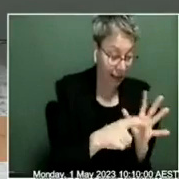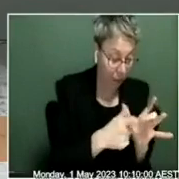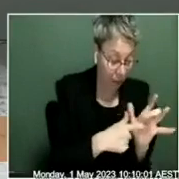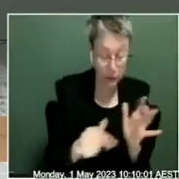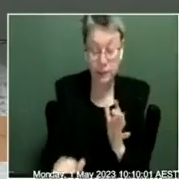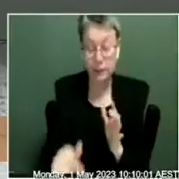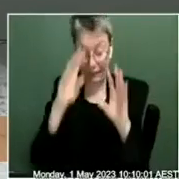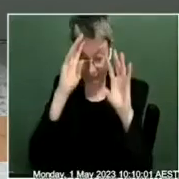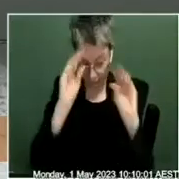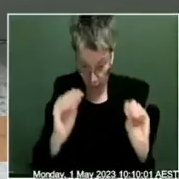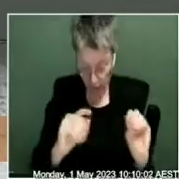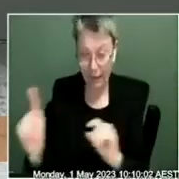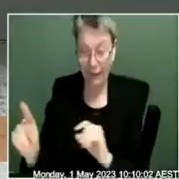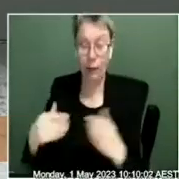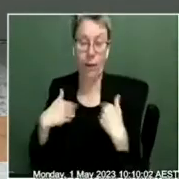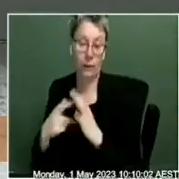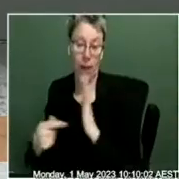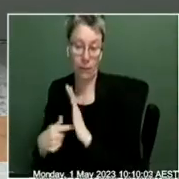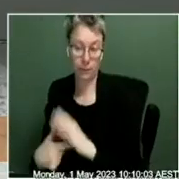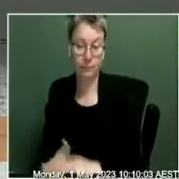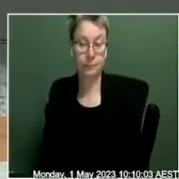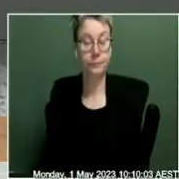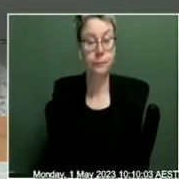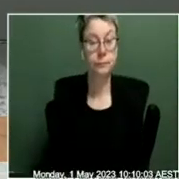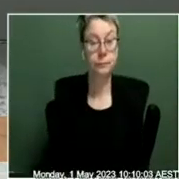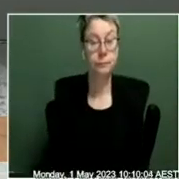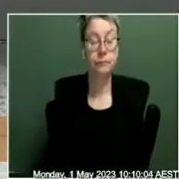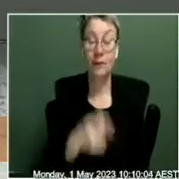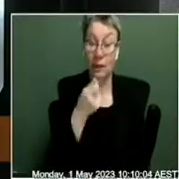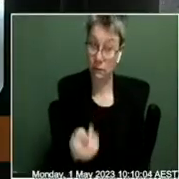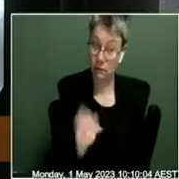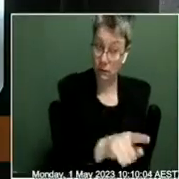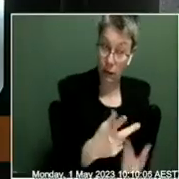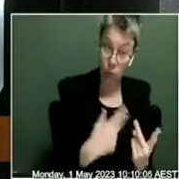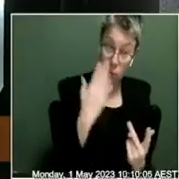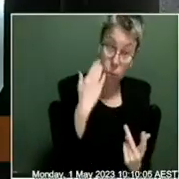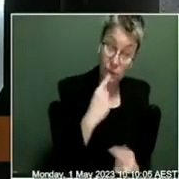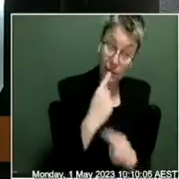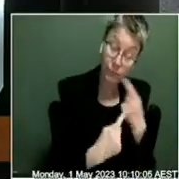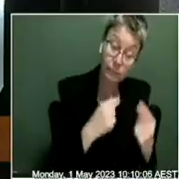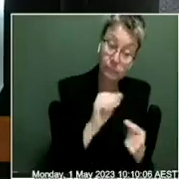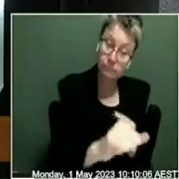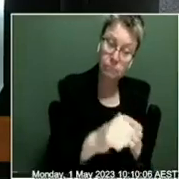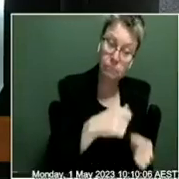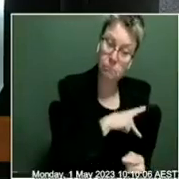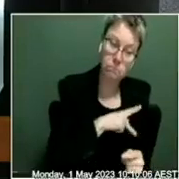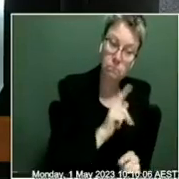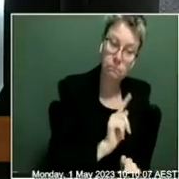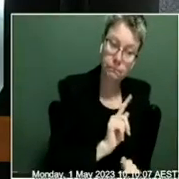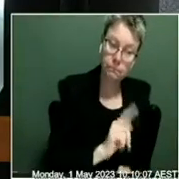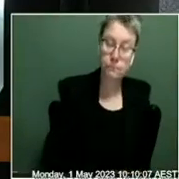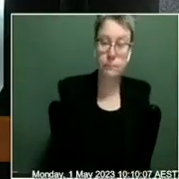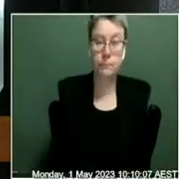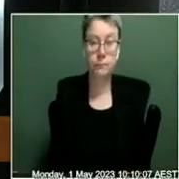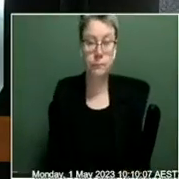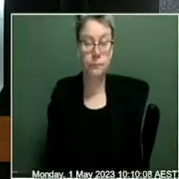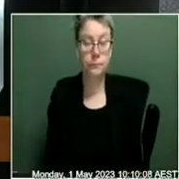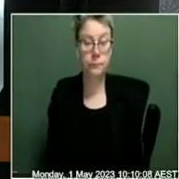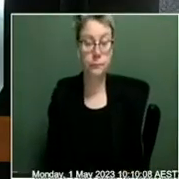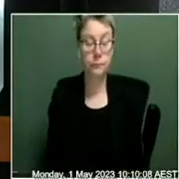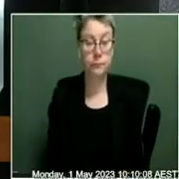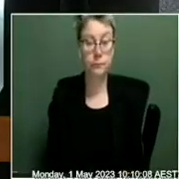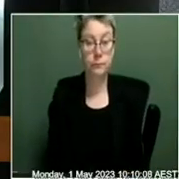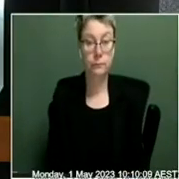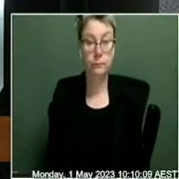your professional background? So I'm the Executive Director of Strategy and Policy in the Mental Health and Wellbeing Division of the Department of